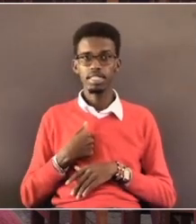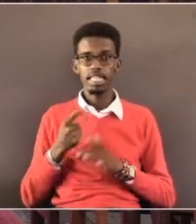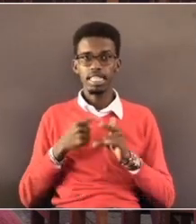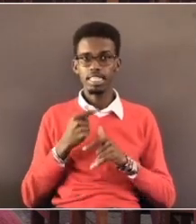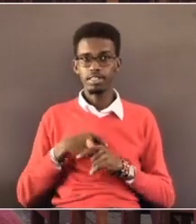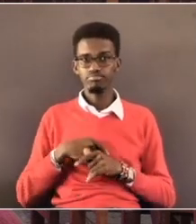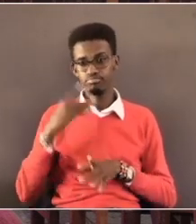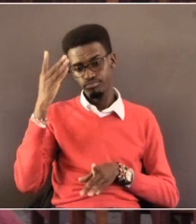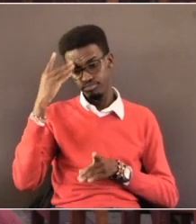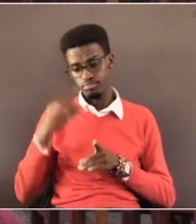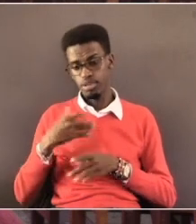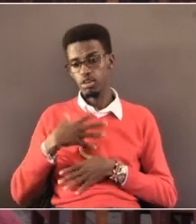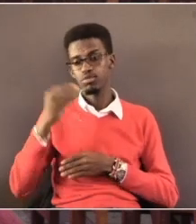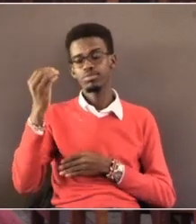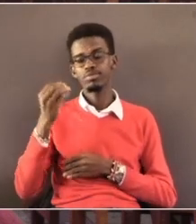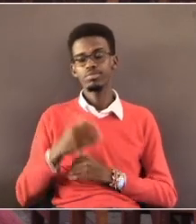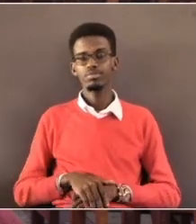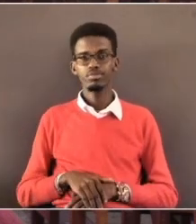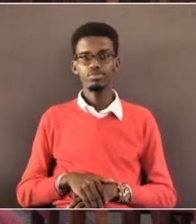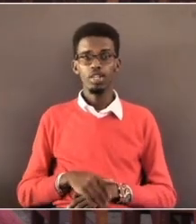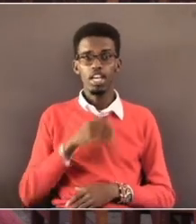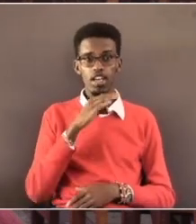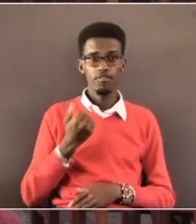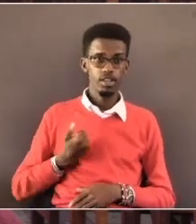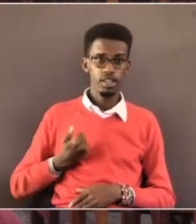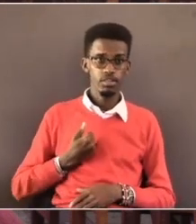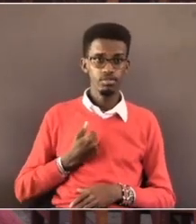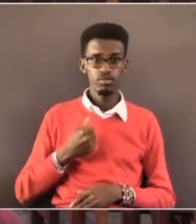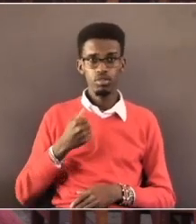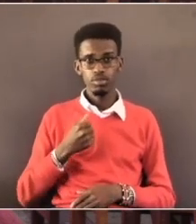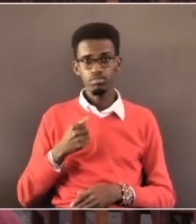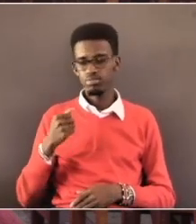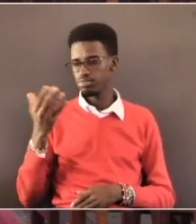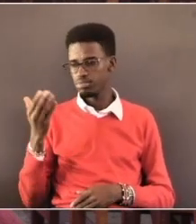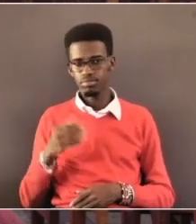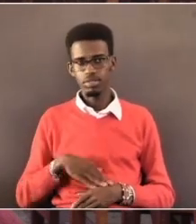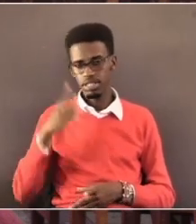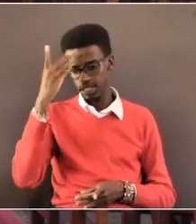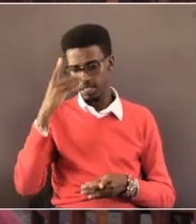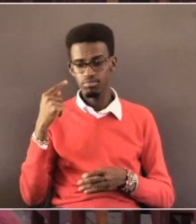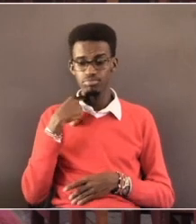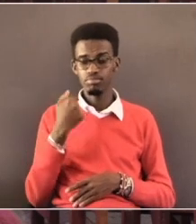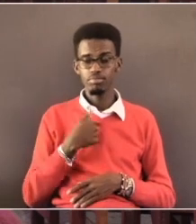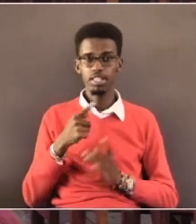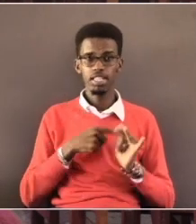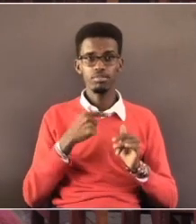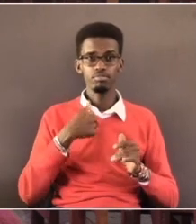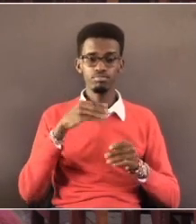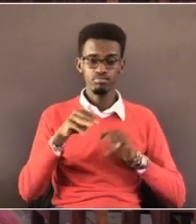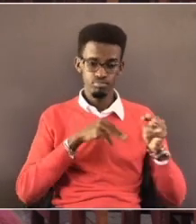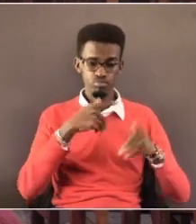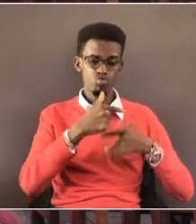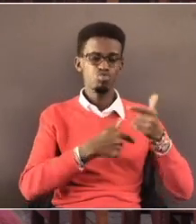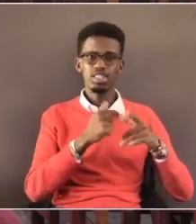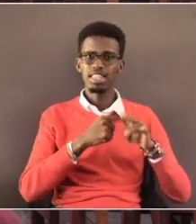najisort, naishia. If a lady ghosts me, it's okay. I will move on. I don't